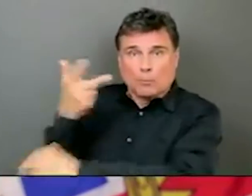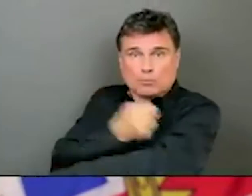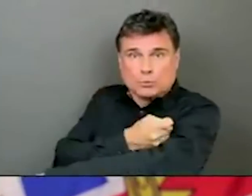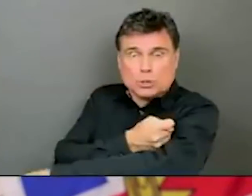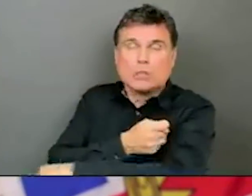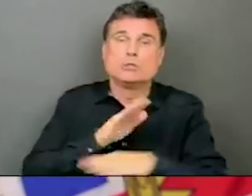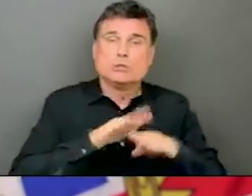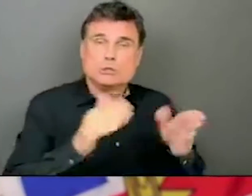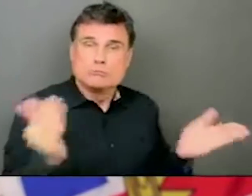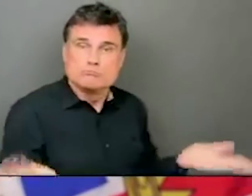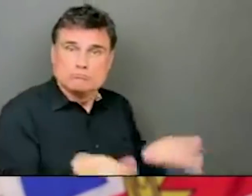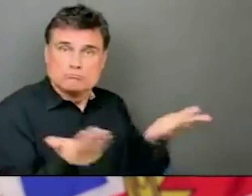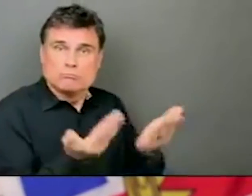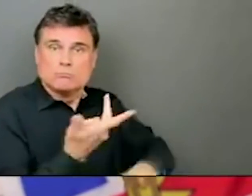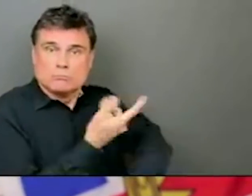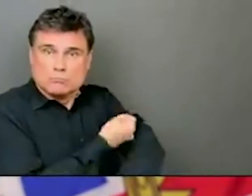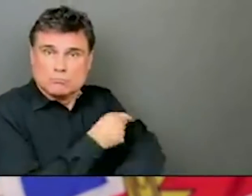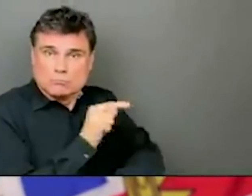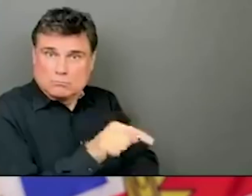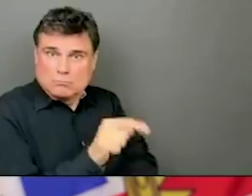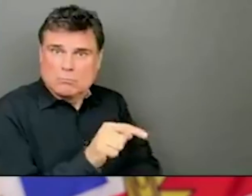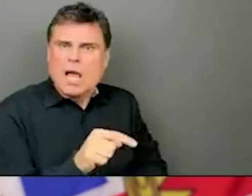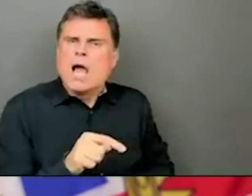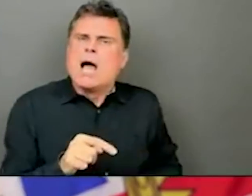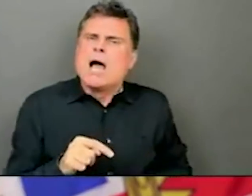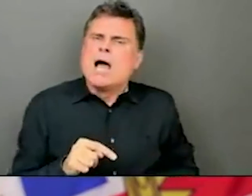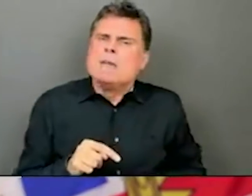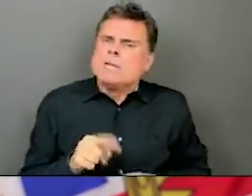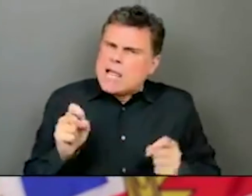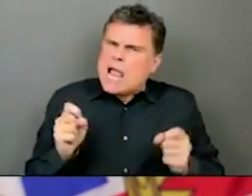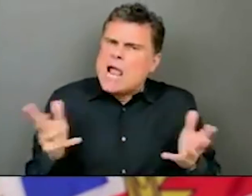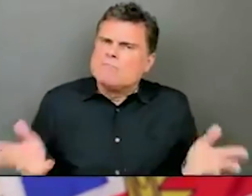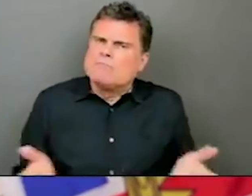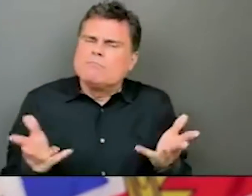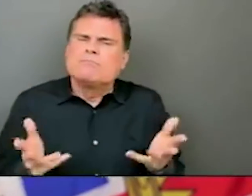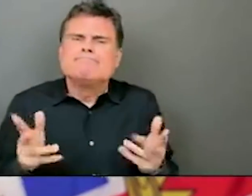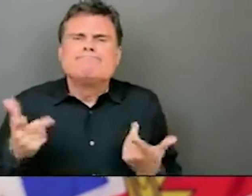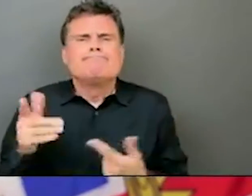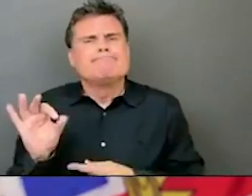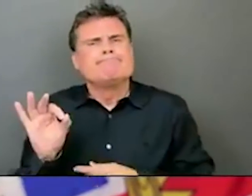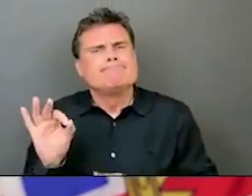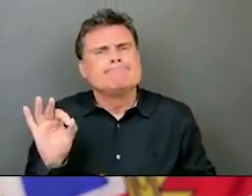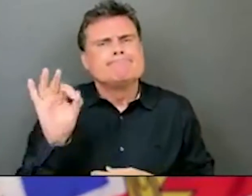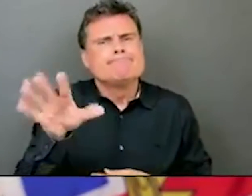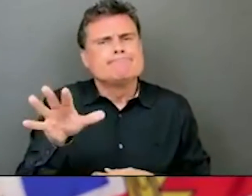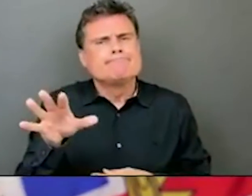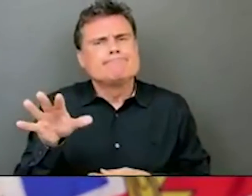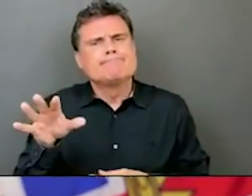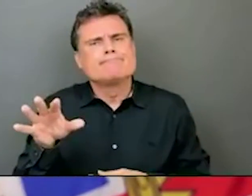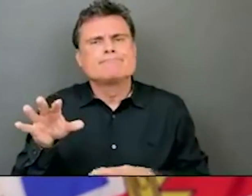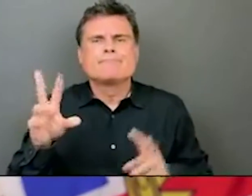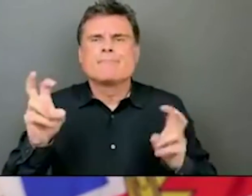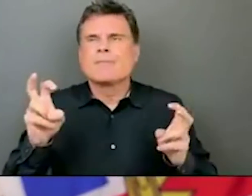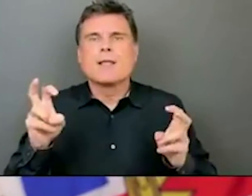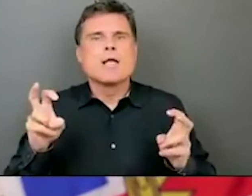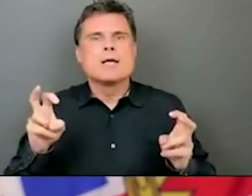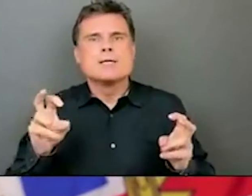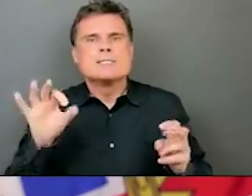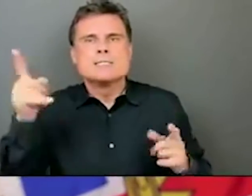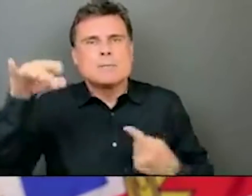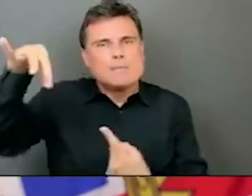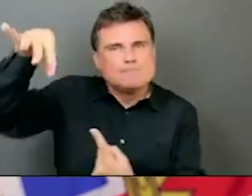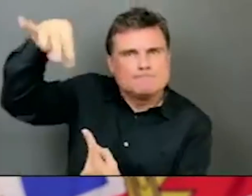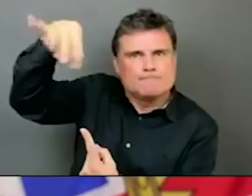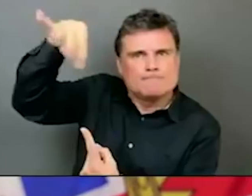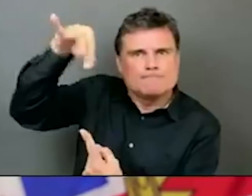side. Is there anything that the province can do in terms of initiatives or whatever to try and,